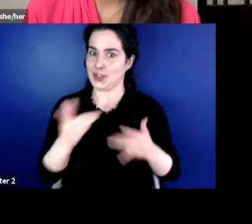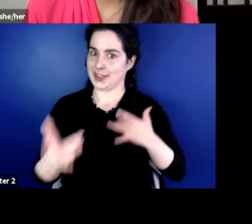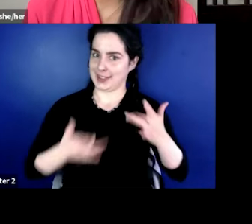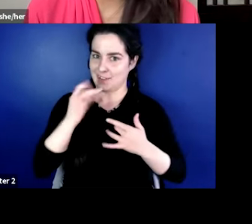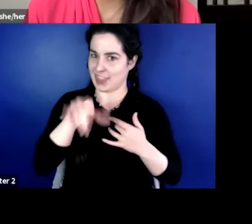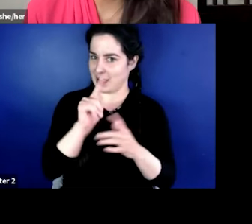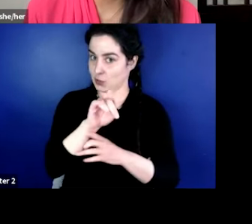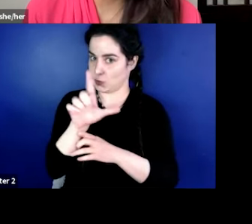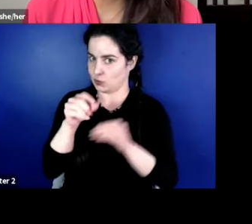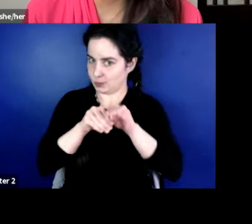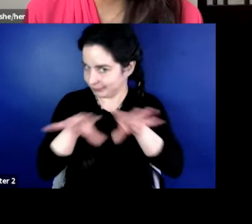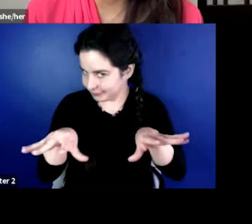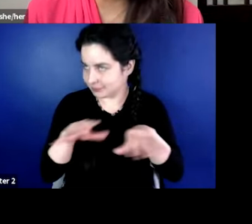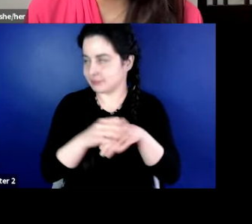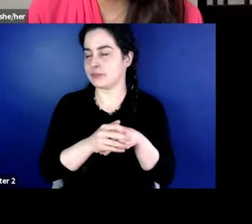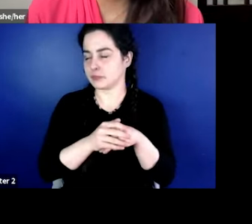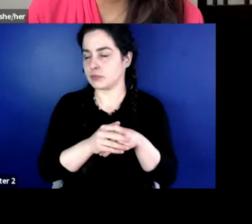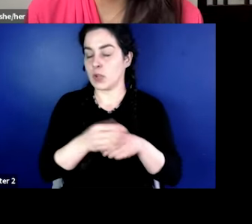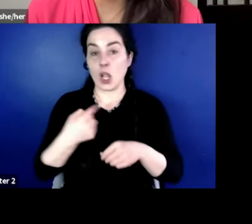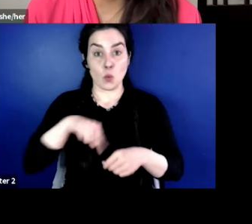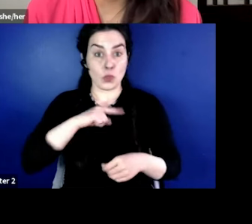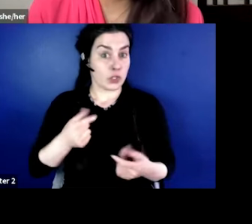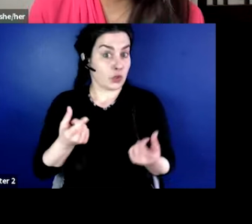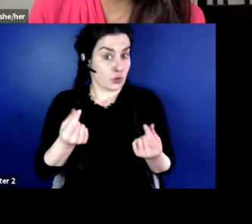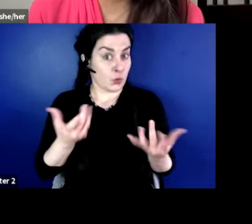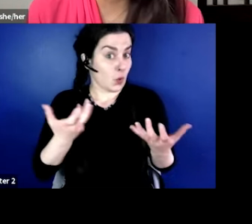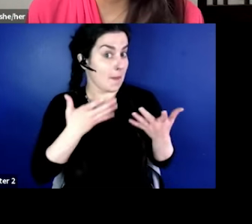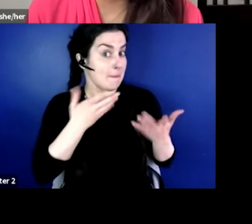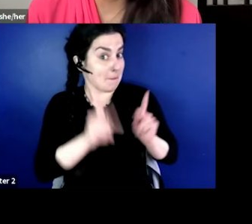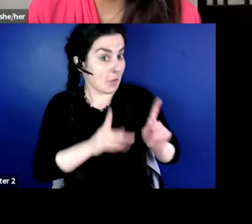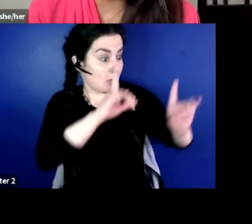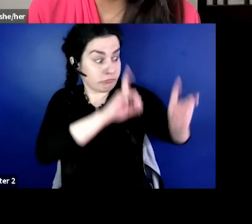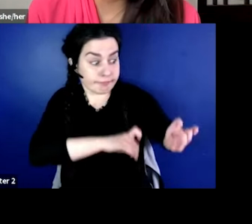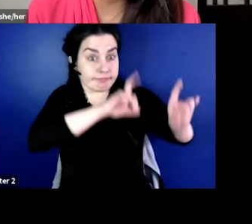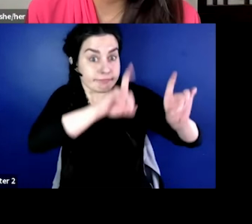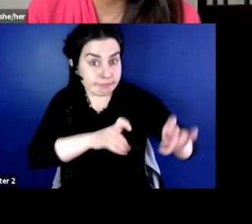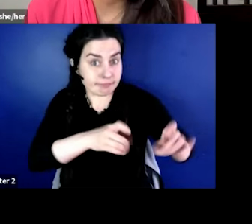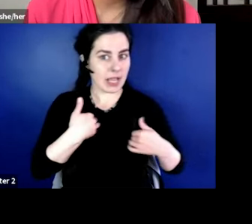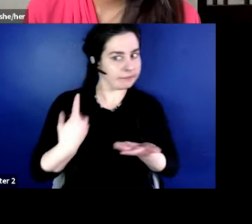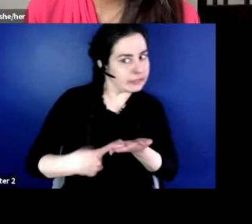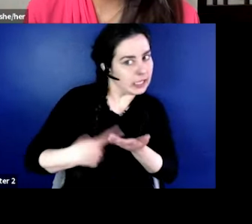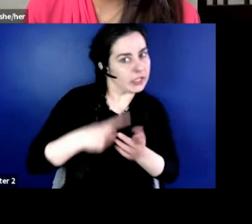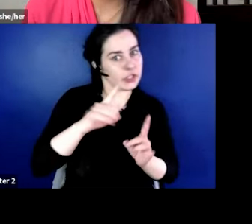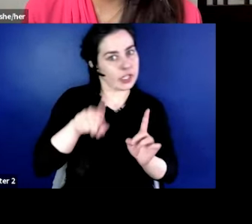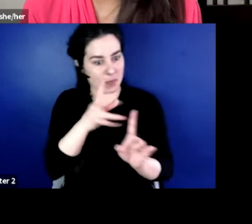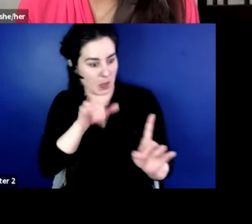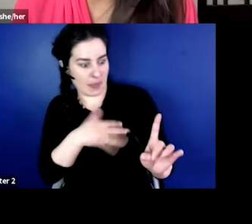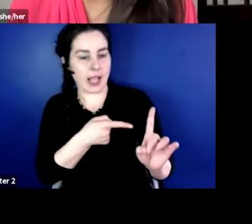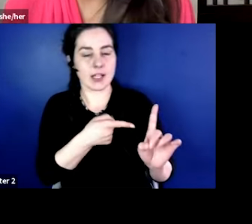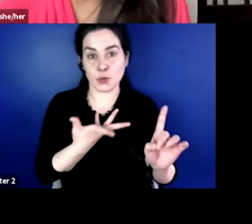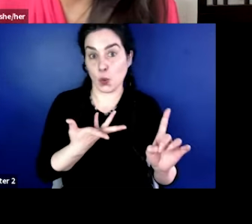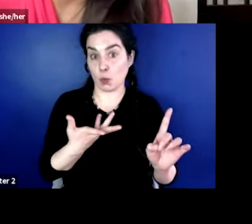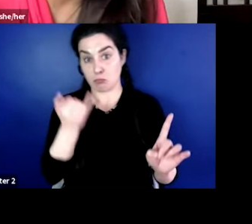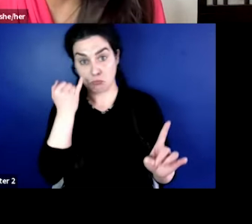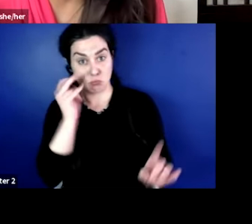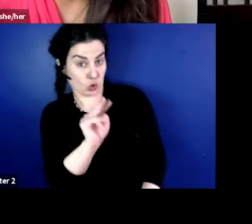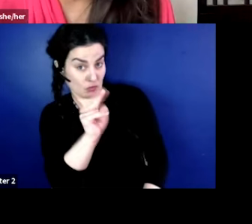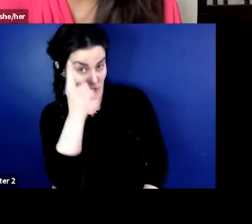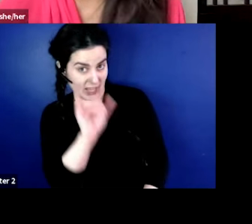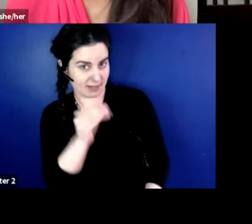be looking for folks to pilot it and actually have conversations about it. So look up for that conversation. We're also doing a Brave